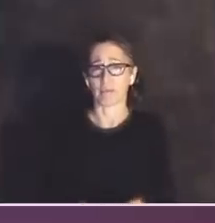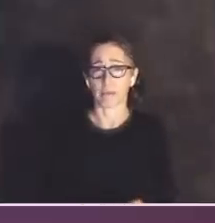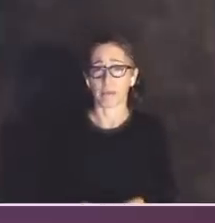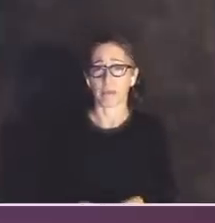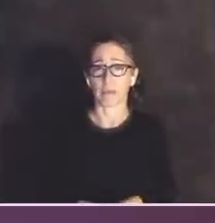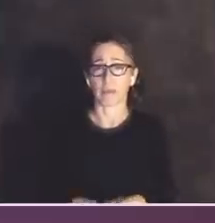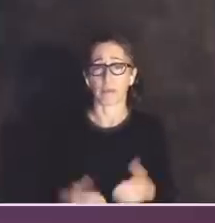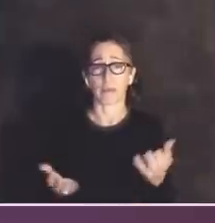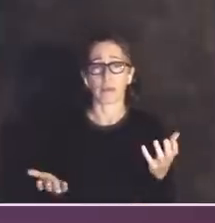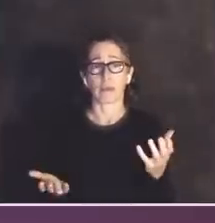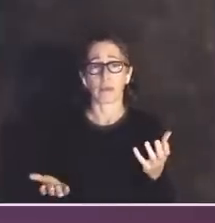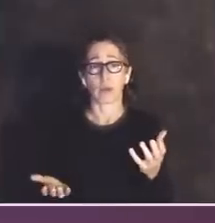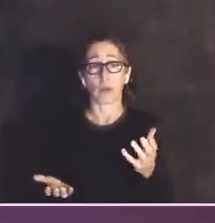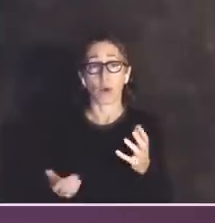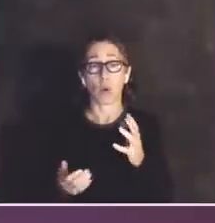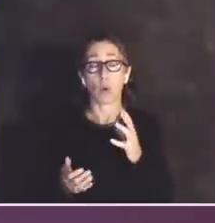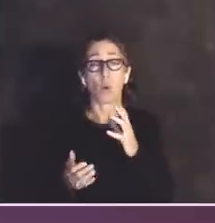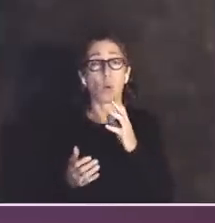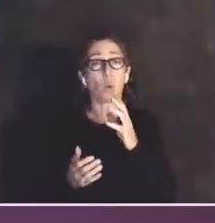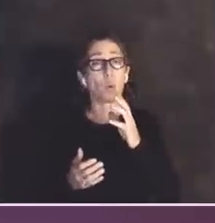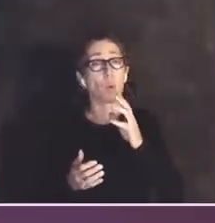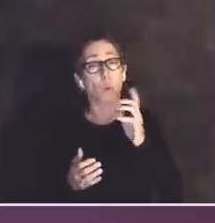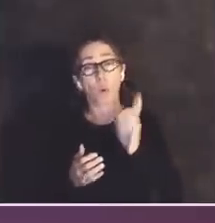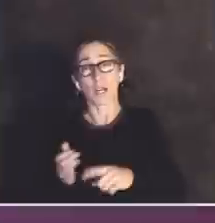Brother, what was he talking about?